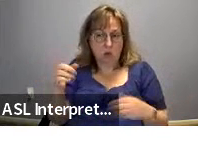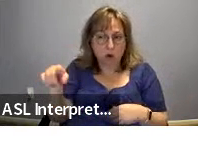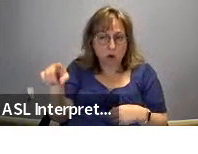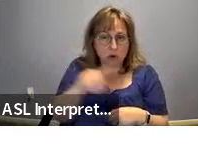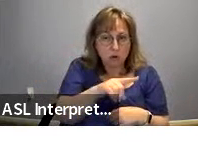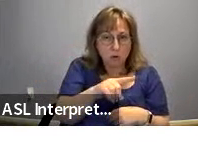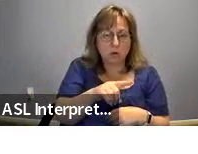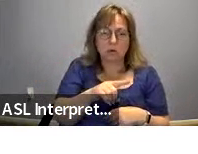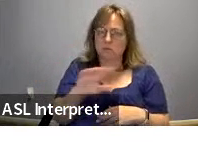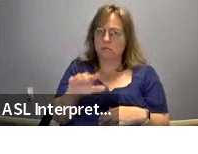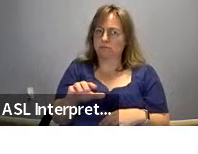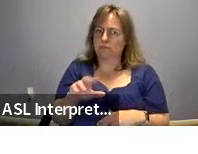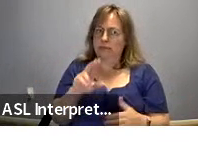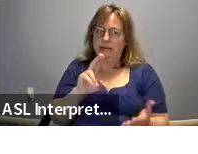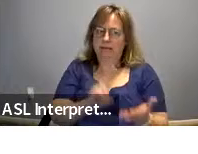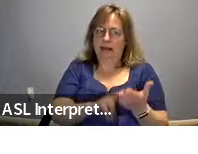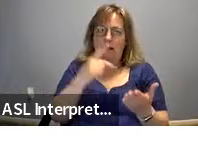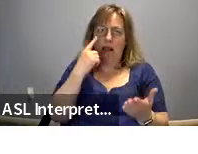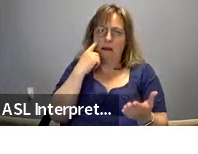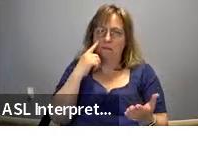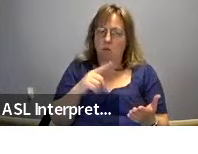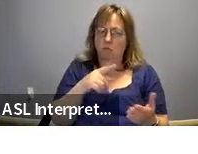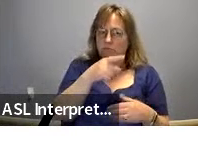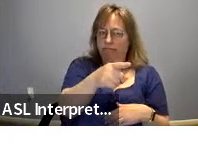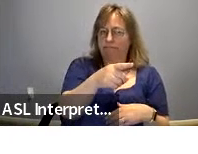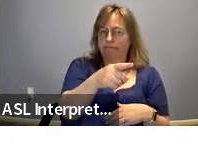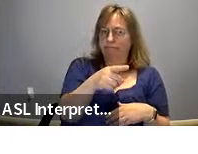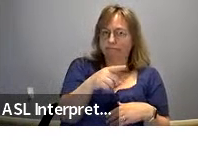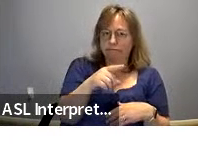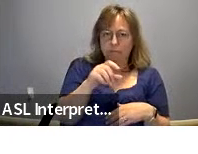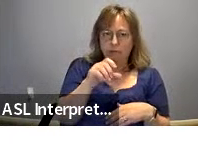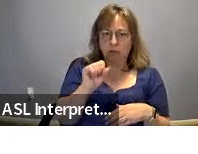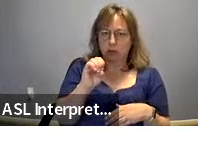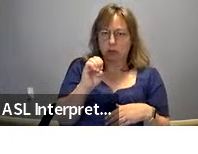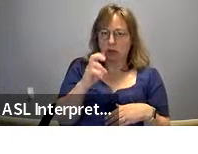getting yourself signed up for this great asset.